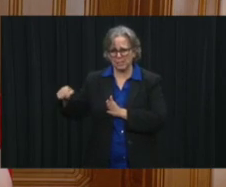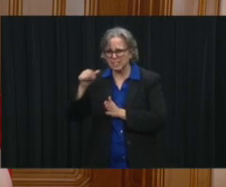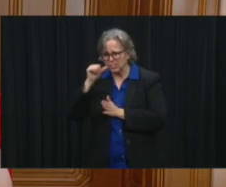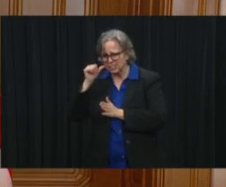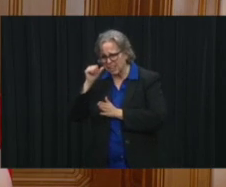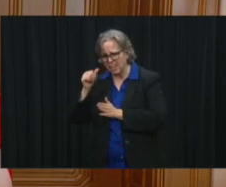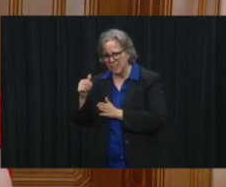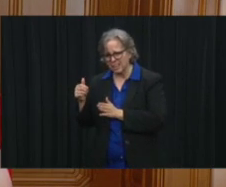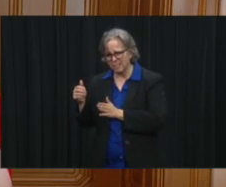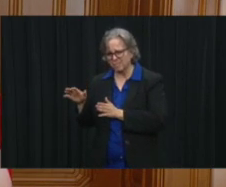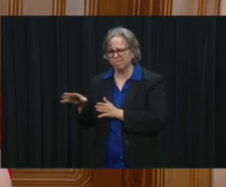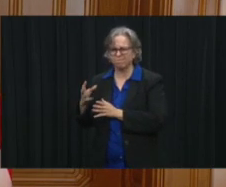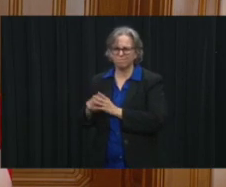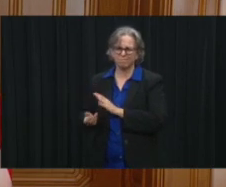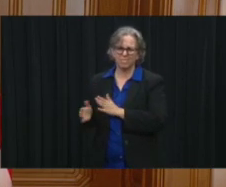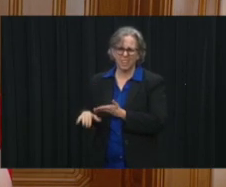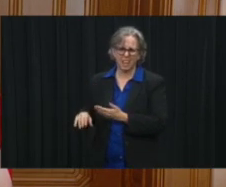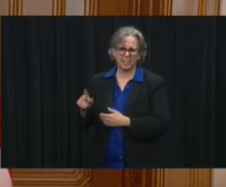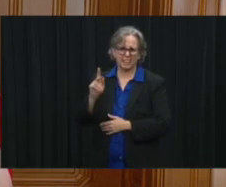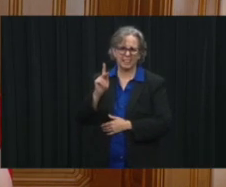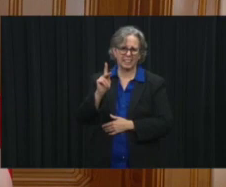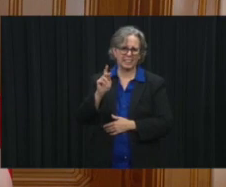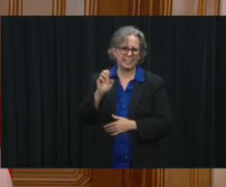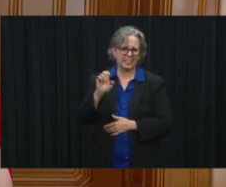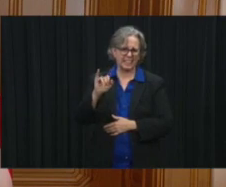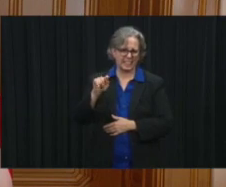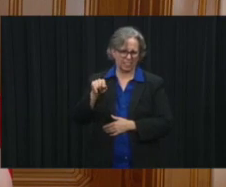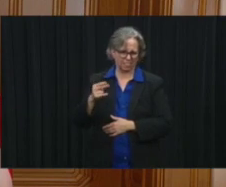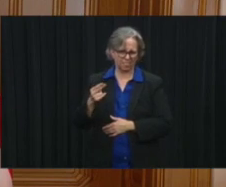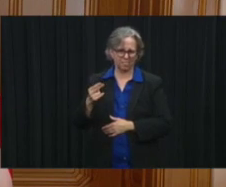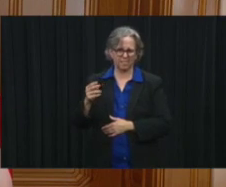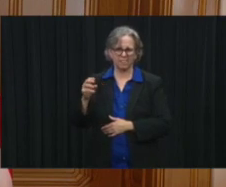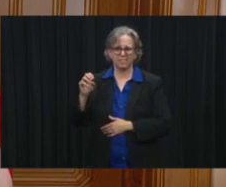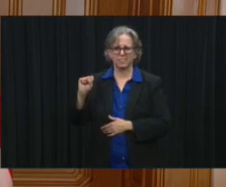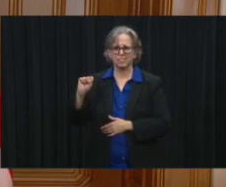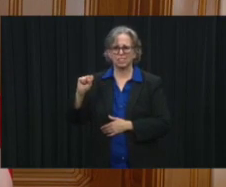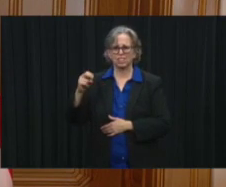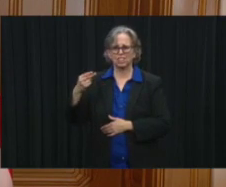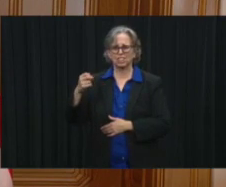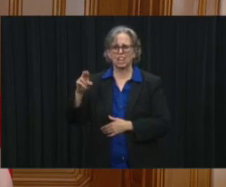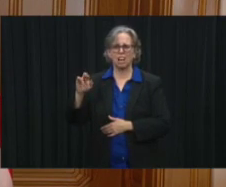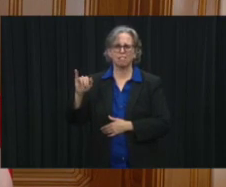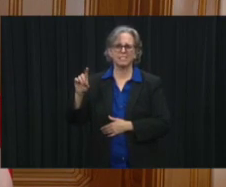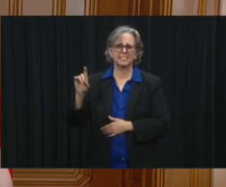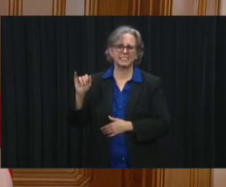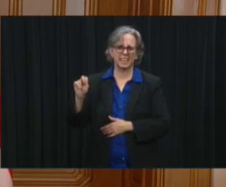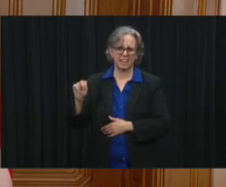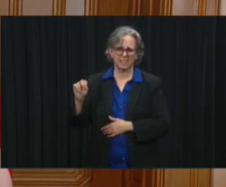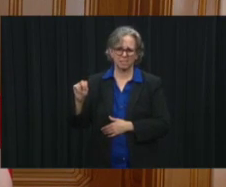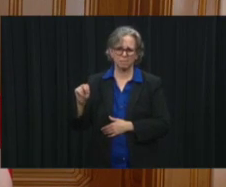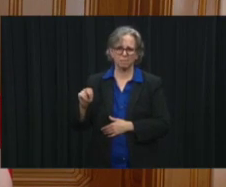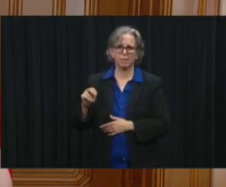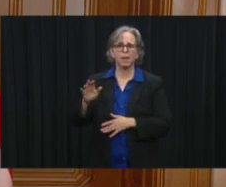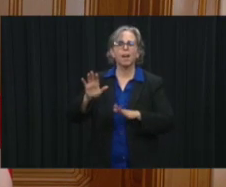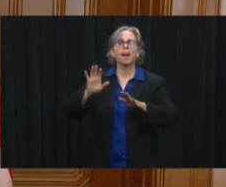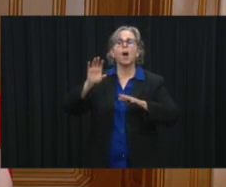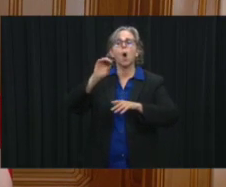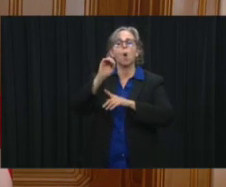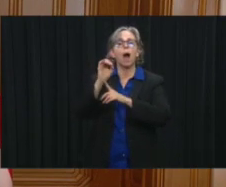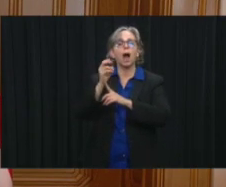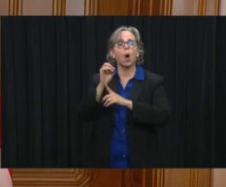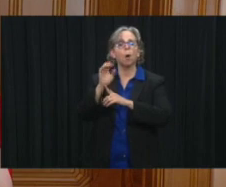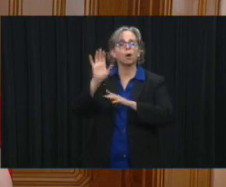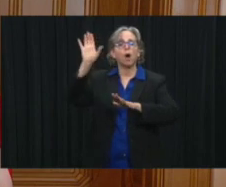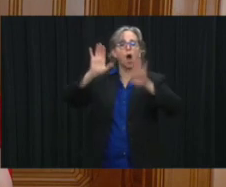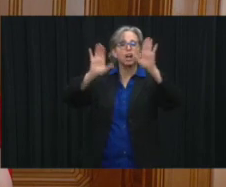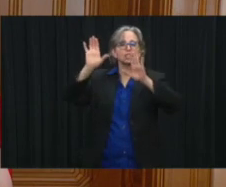Keith is in the Ohio Auctioneers Hall of Fame. He was known by auctioneers throughout the state. Whenever I traveled, if I ran